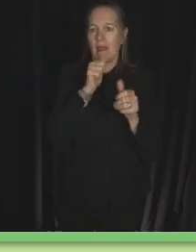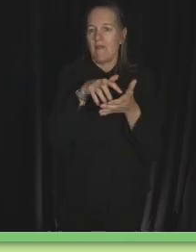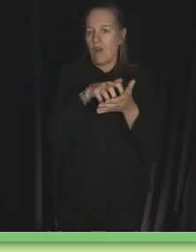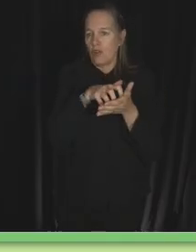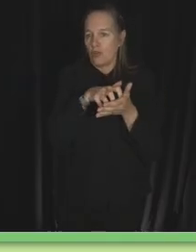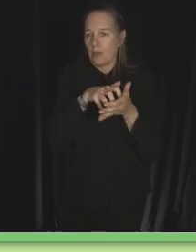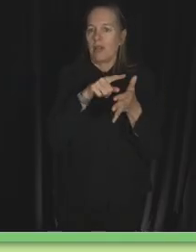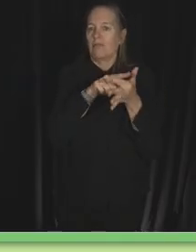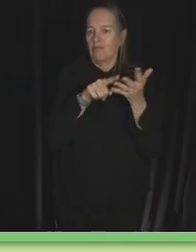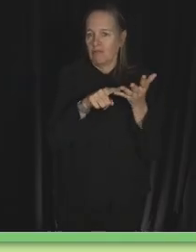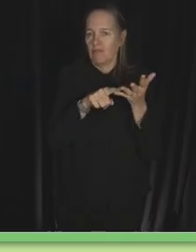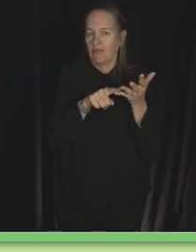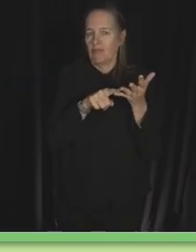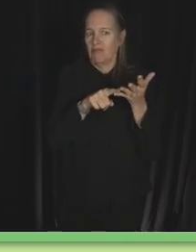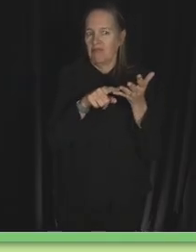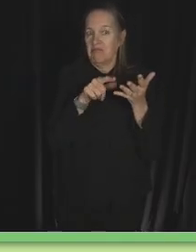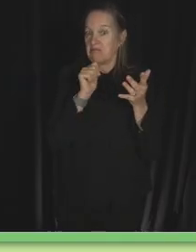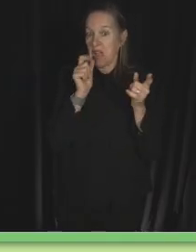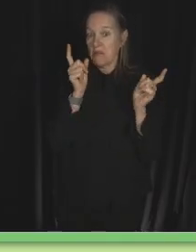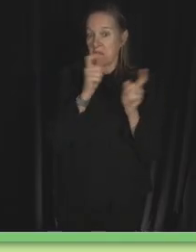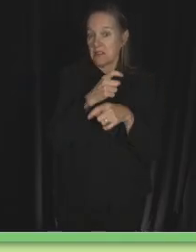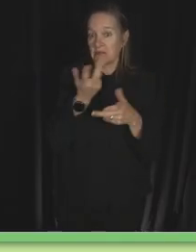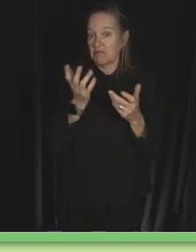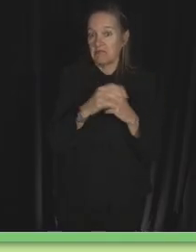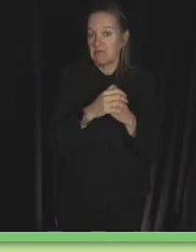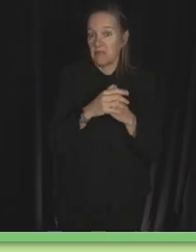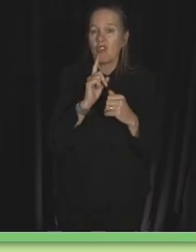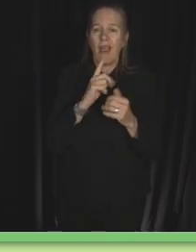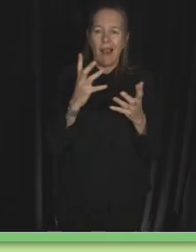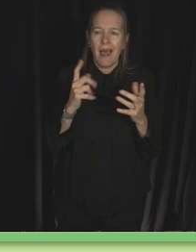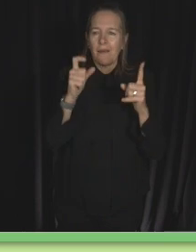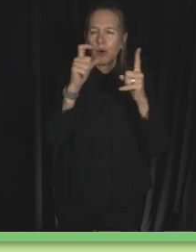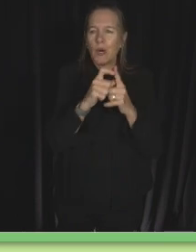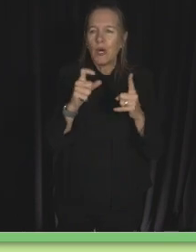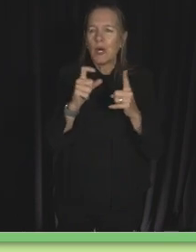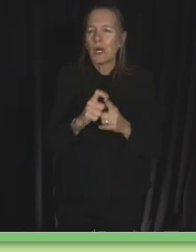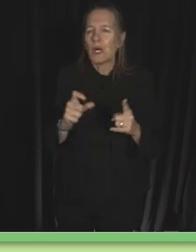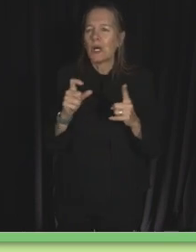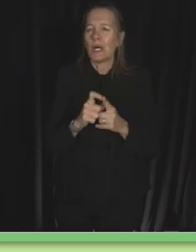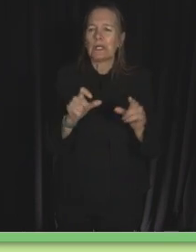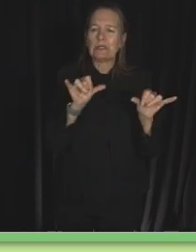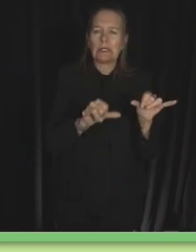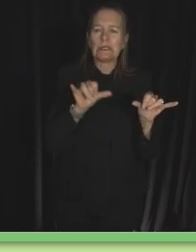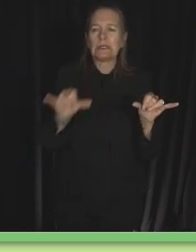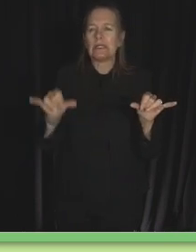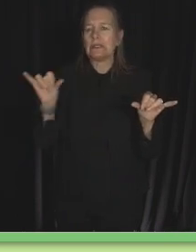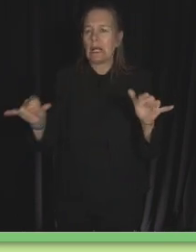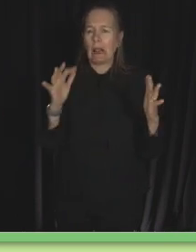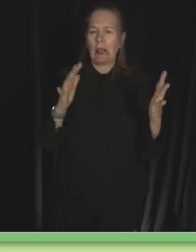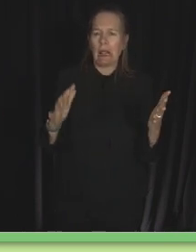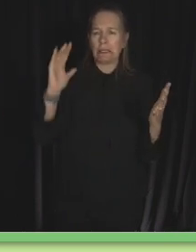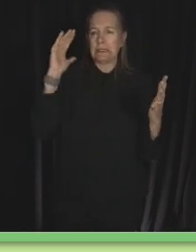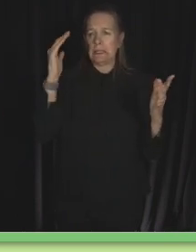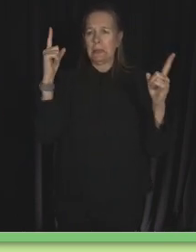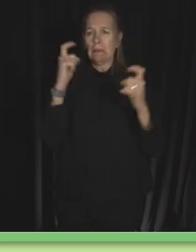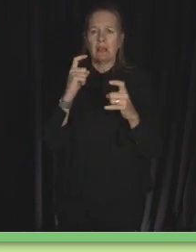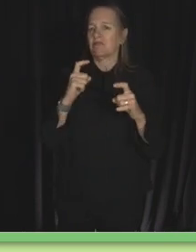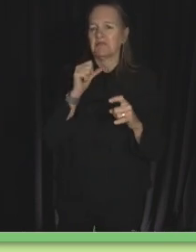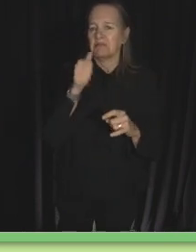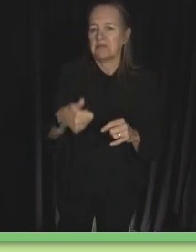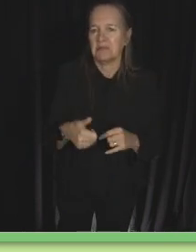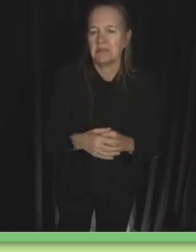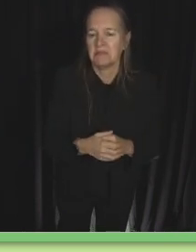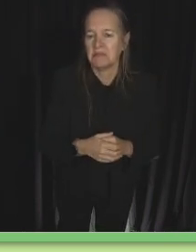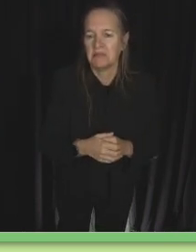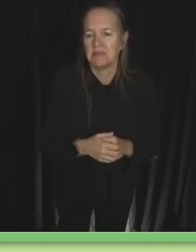it. It's not very complex. There's a lot of words and a lot of complex things behind it, but it's just a very basic thing. This is